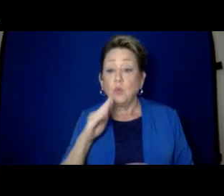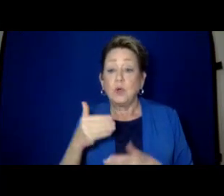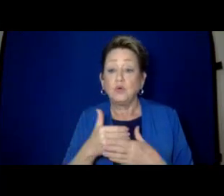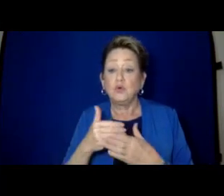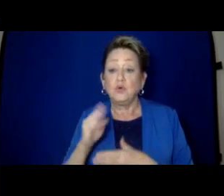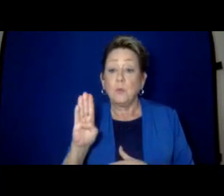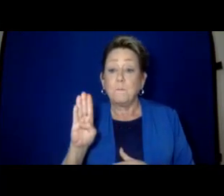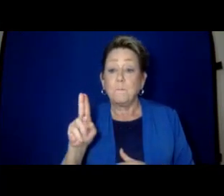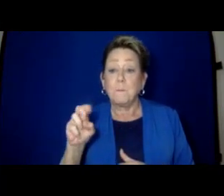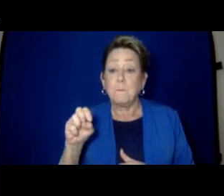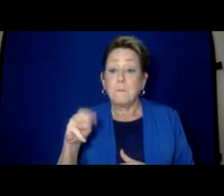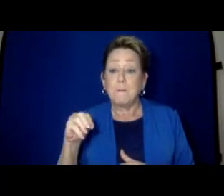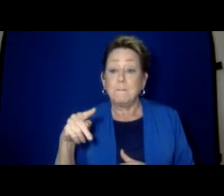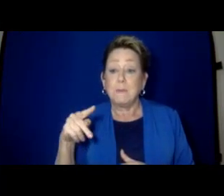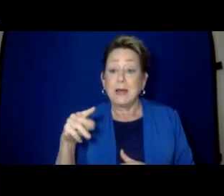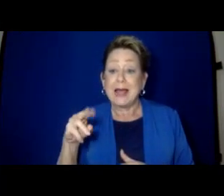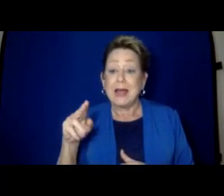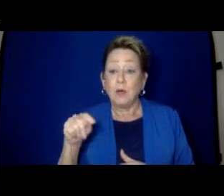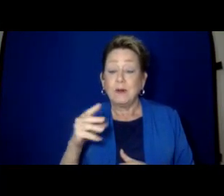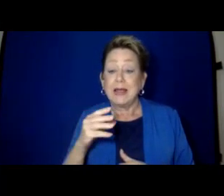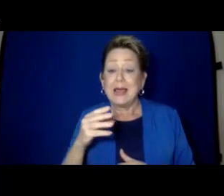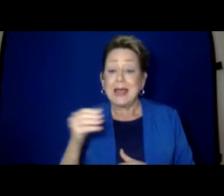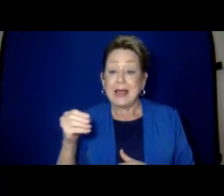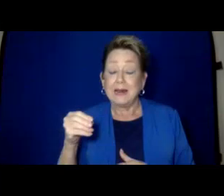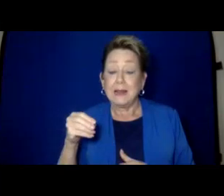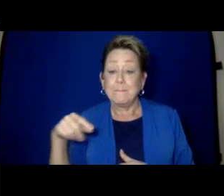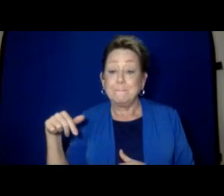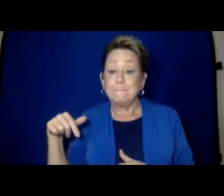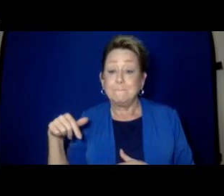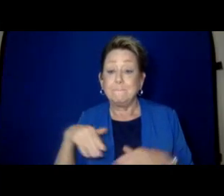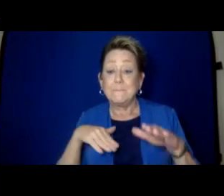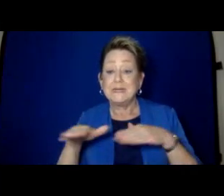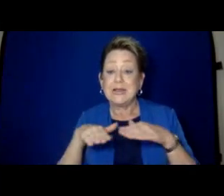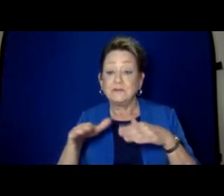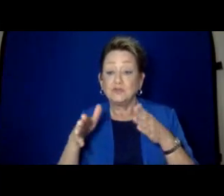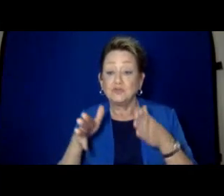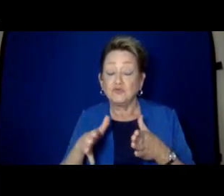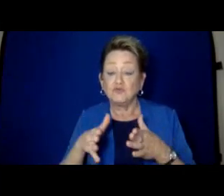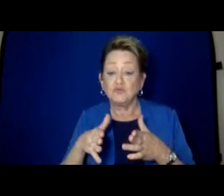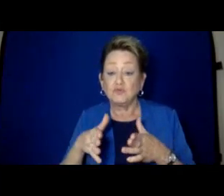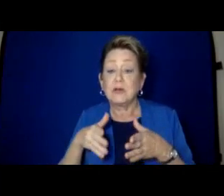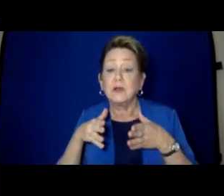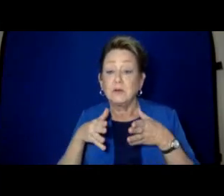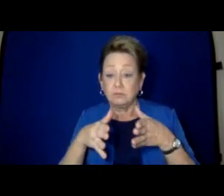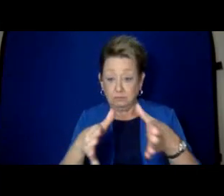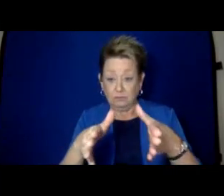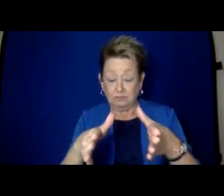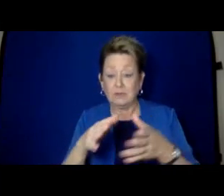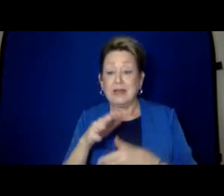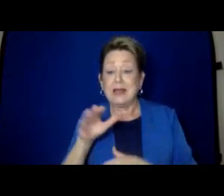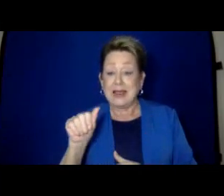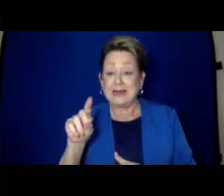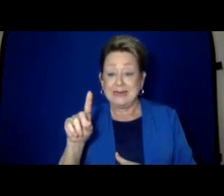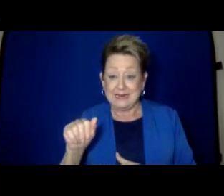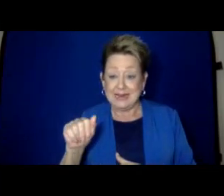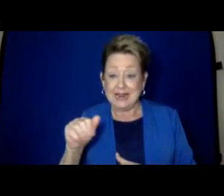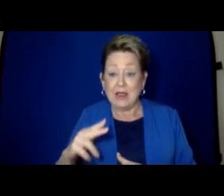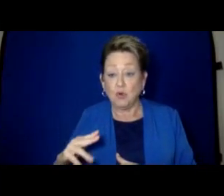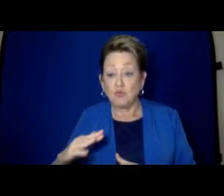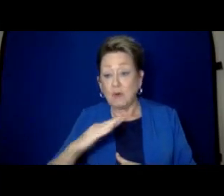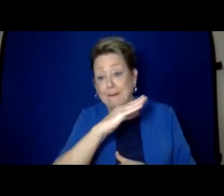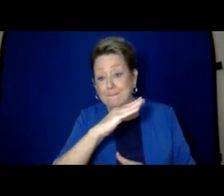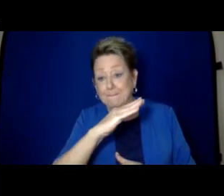outs, new pedestrian crosswalks with ADA compliant ramps, new signal poles, and new signal infrastructure. In